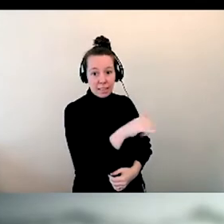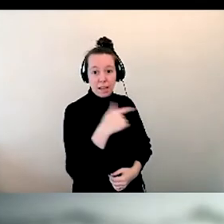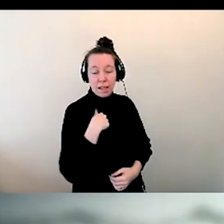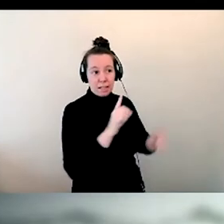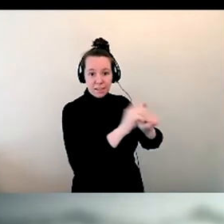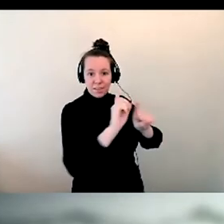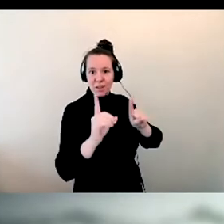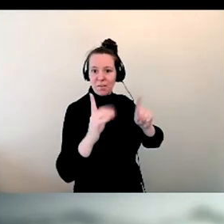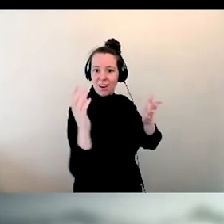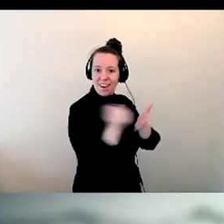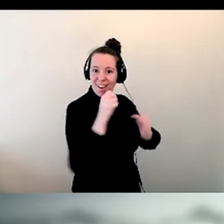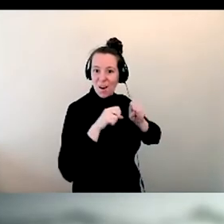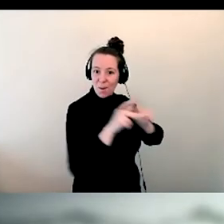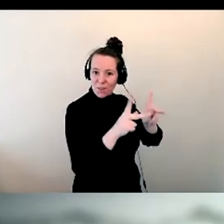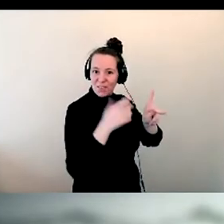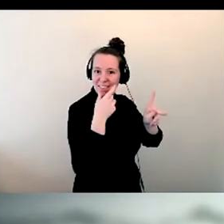stuff.